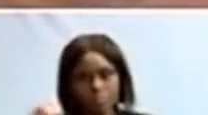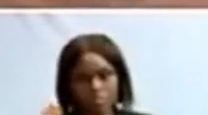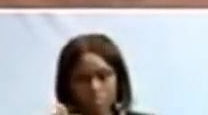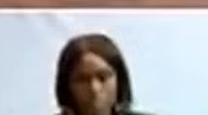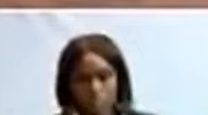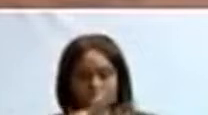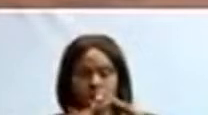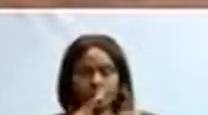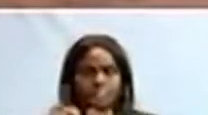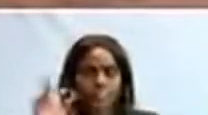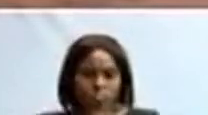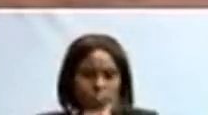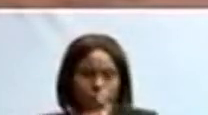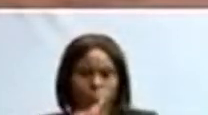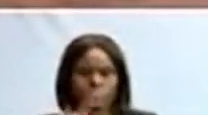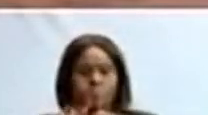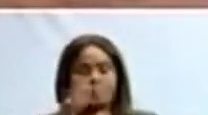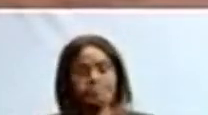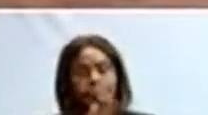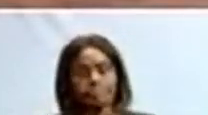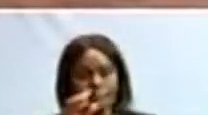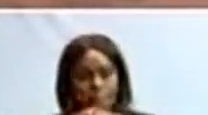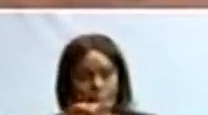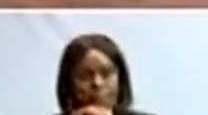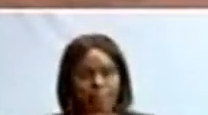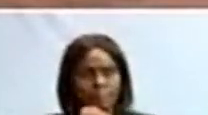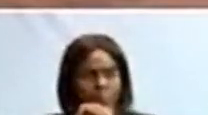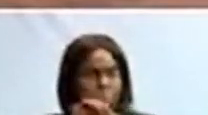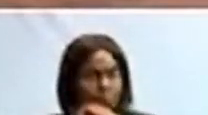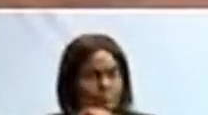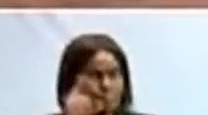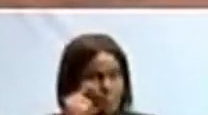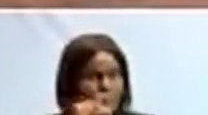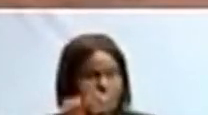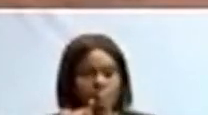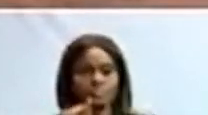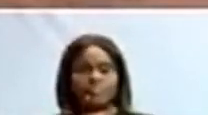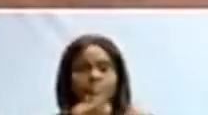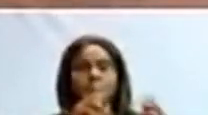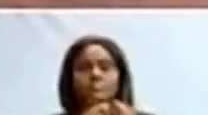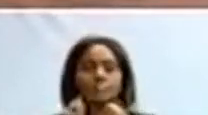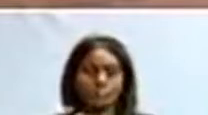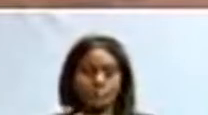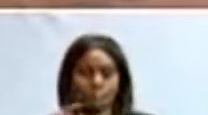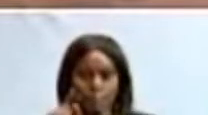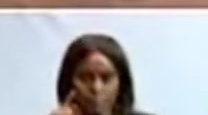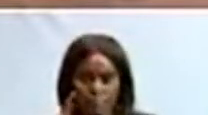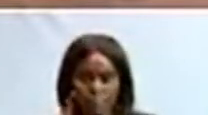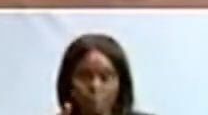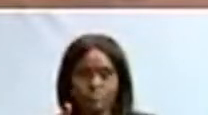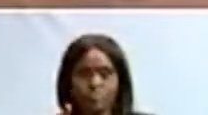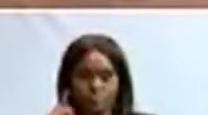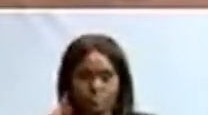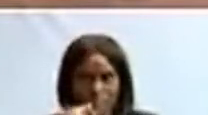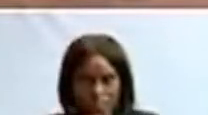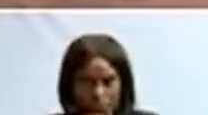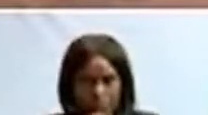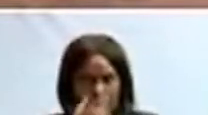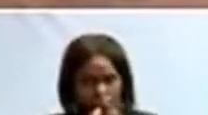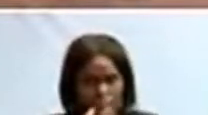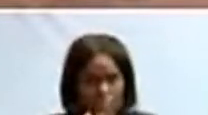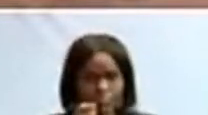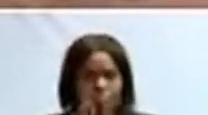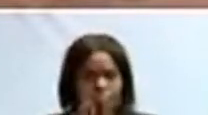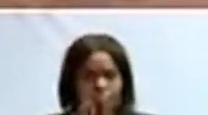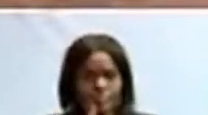several days to transact, especially for interbanking. This makes it hard